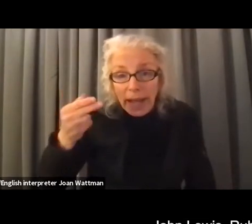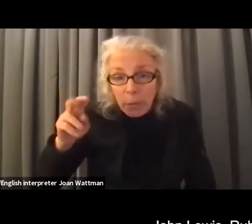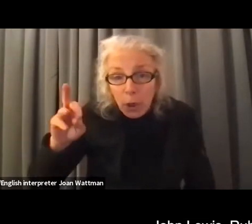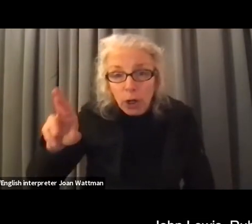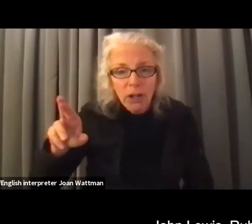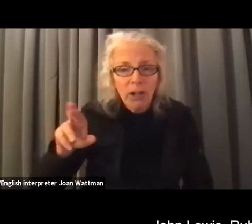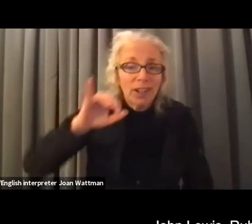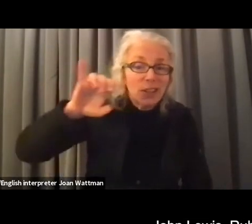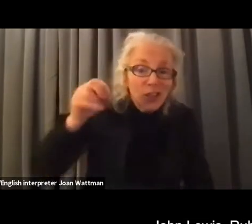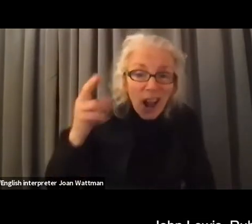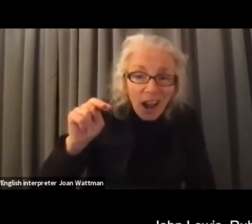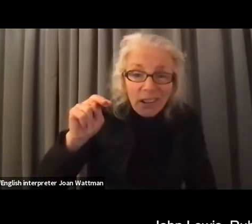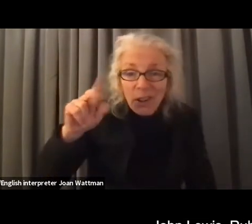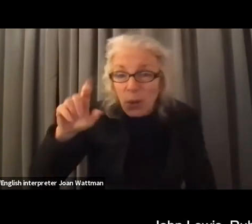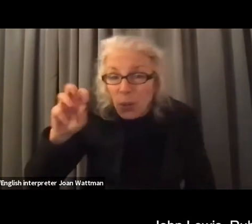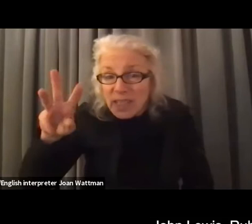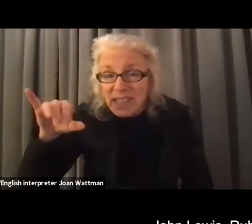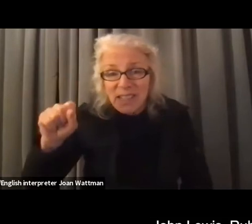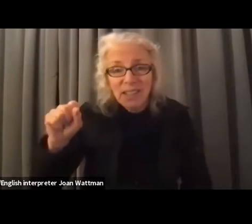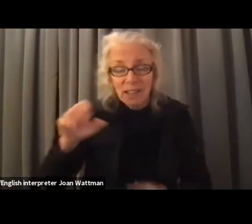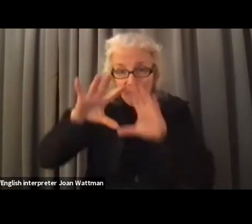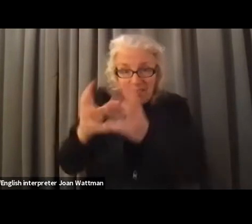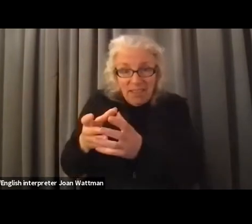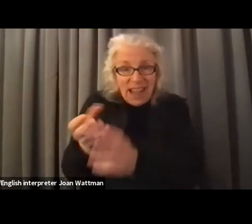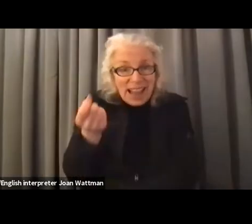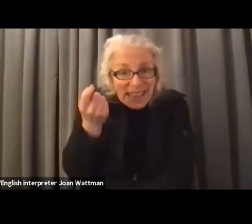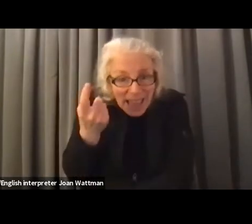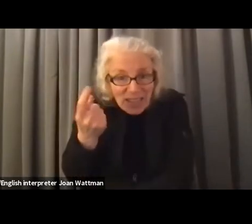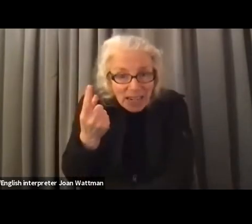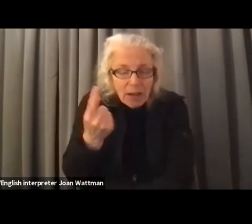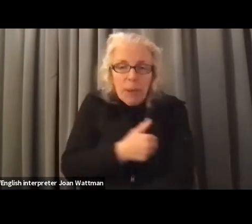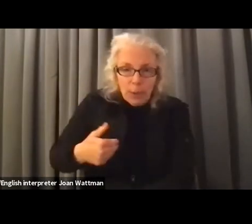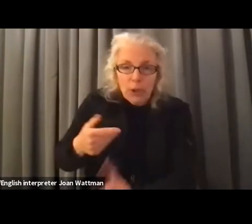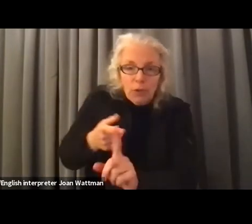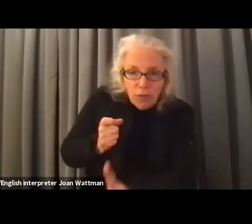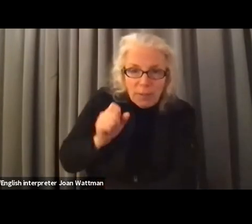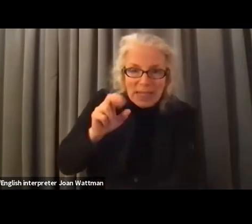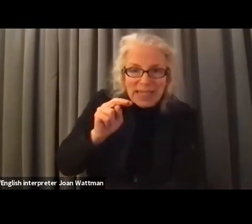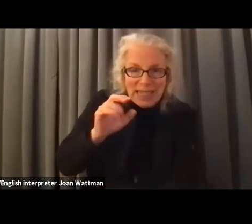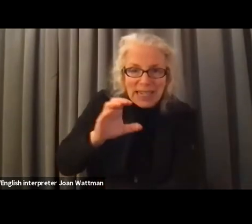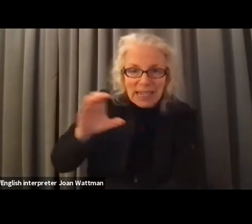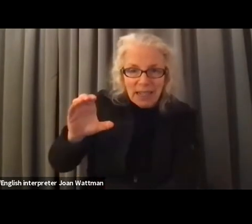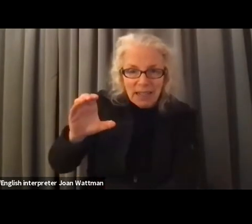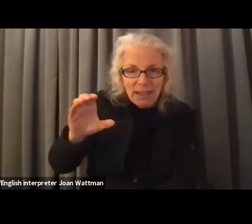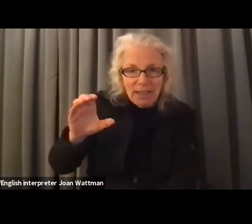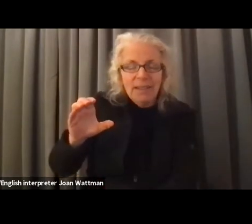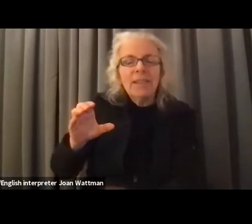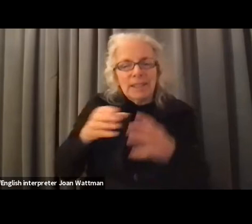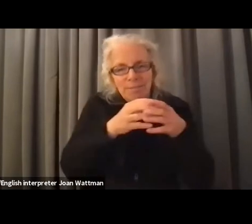John Lewis, Ruby Doris Smith Robinson, a total of 11 SNCC members, constituted a historic delegation